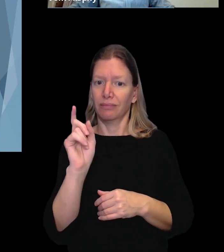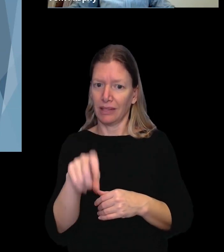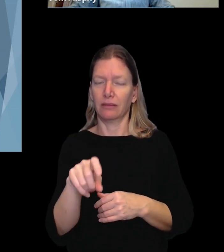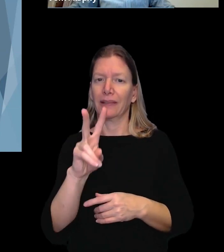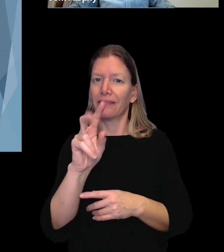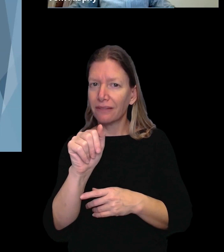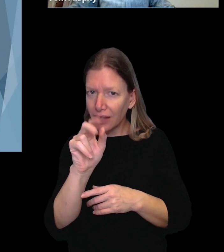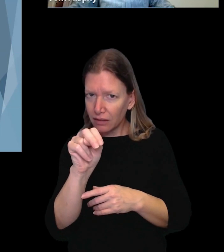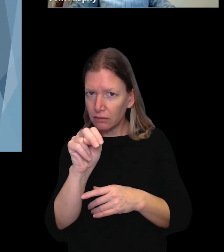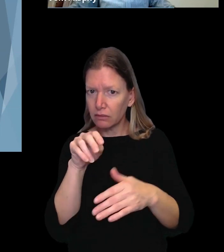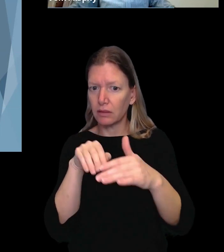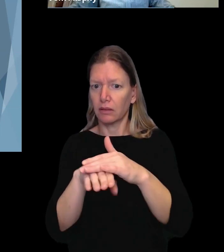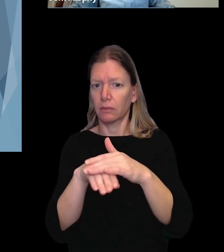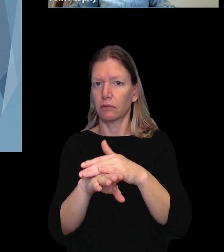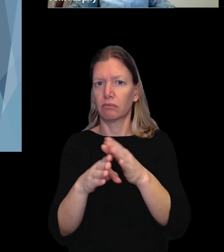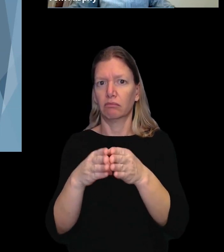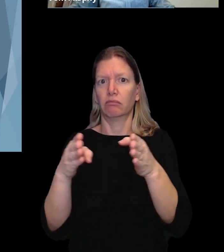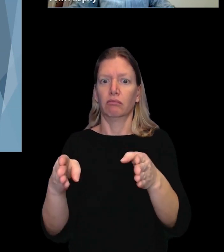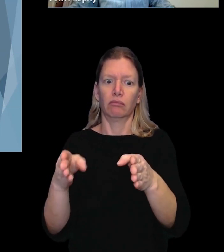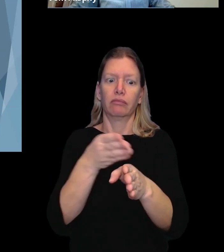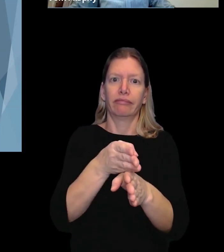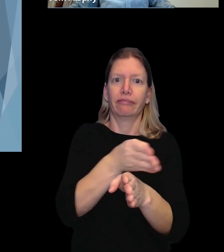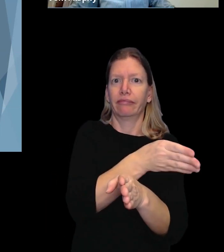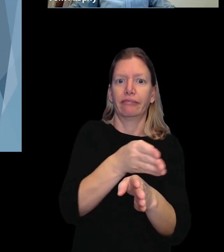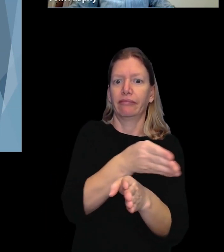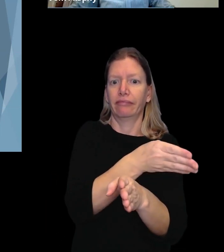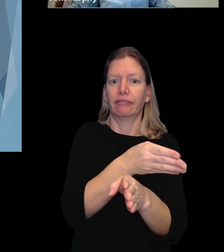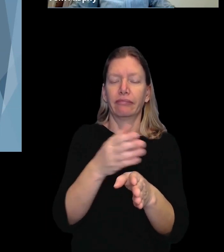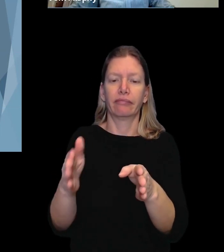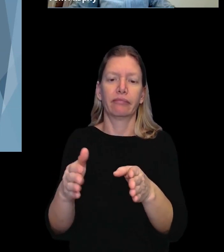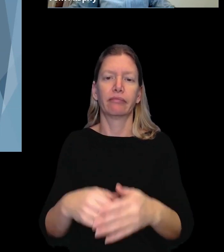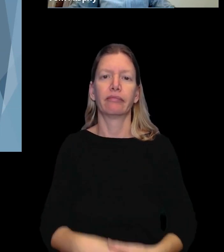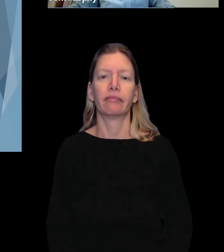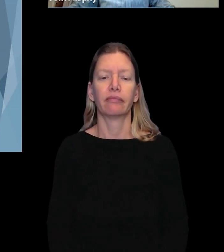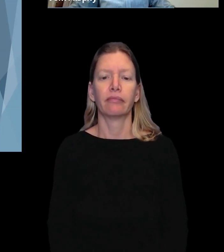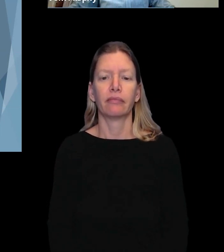one of the accessible spaces also needs to be